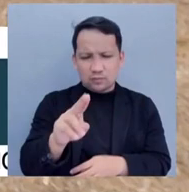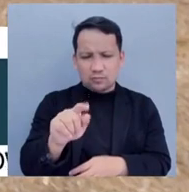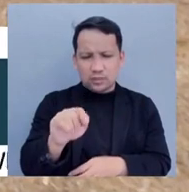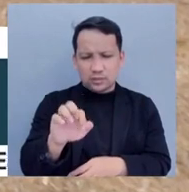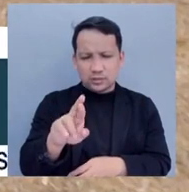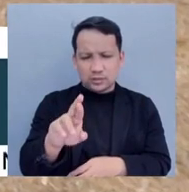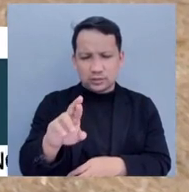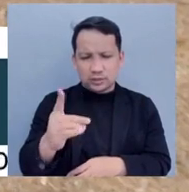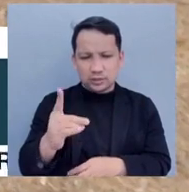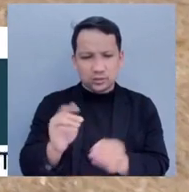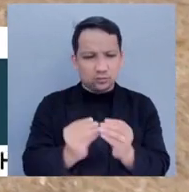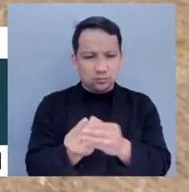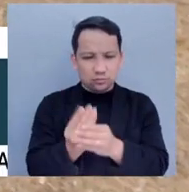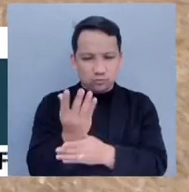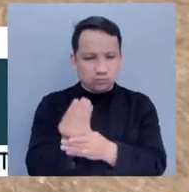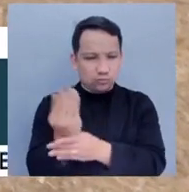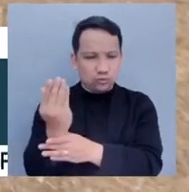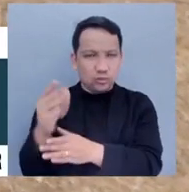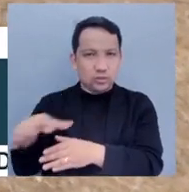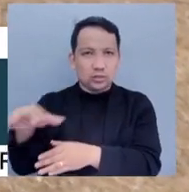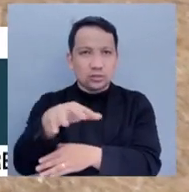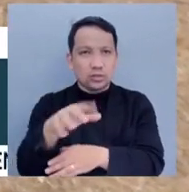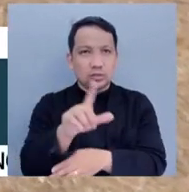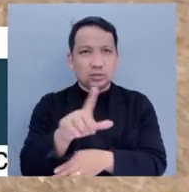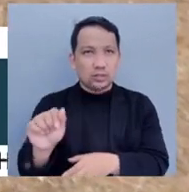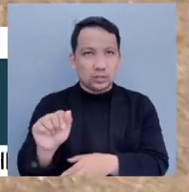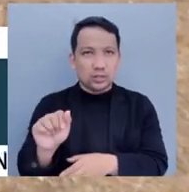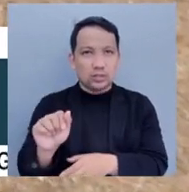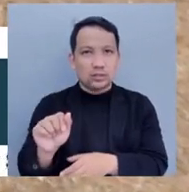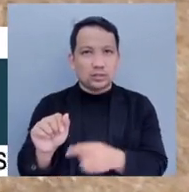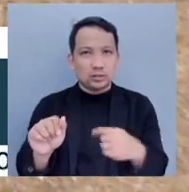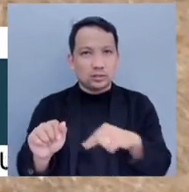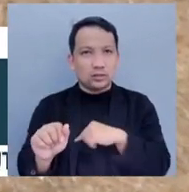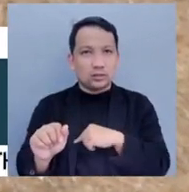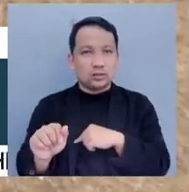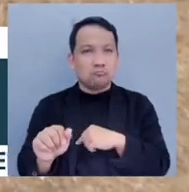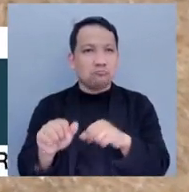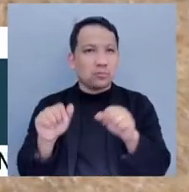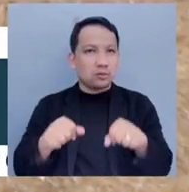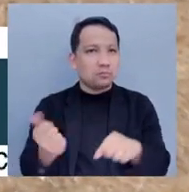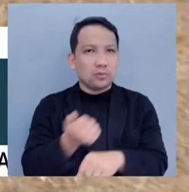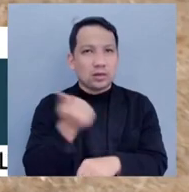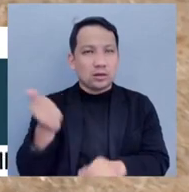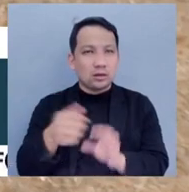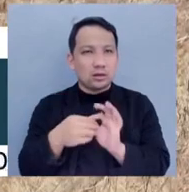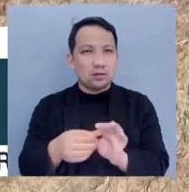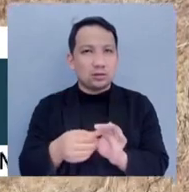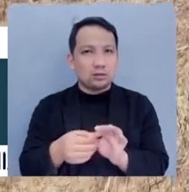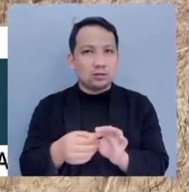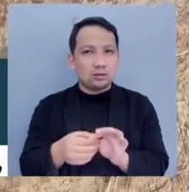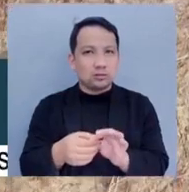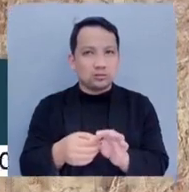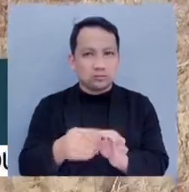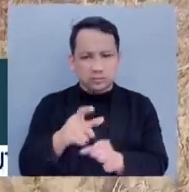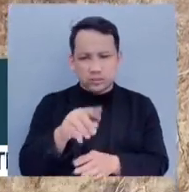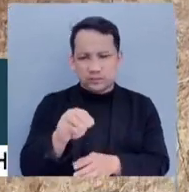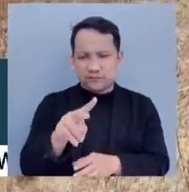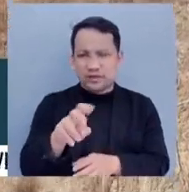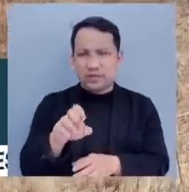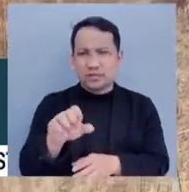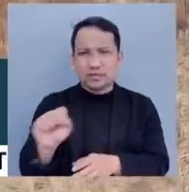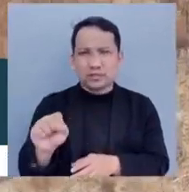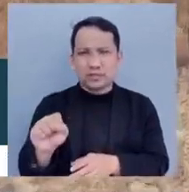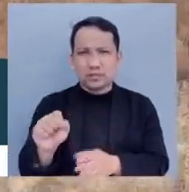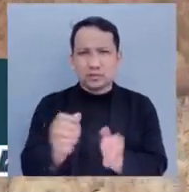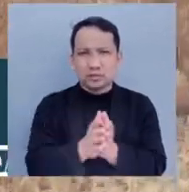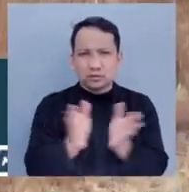everywhere in the Los Angeles area. There are also others though, like star thistle and just the general